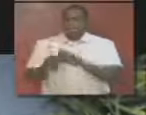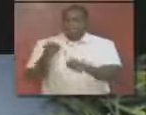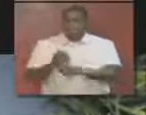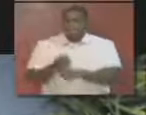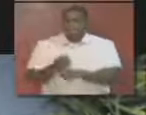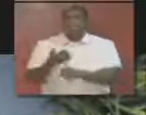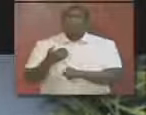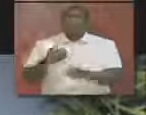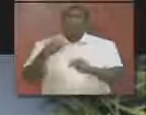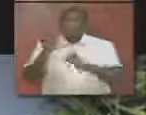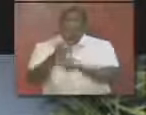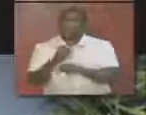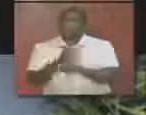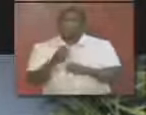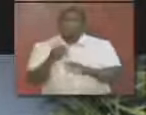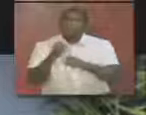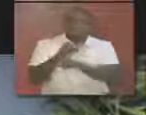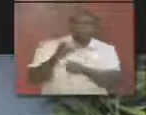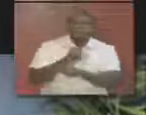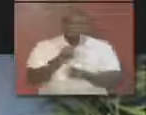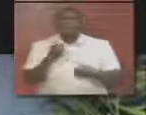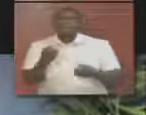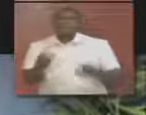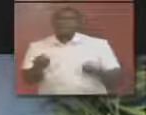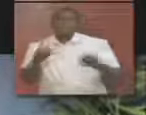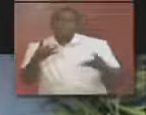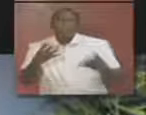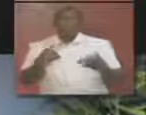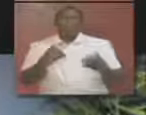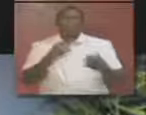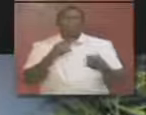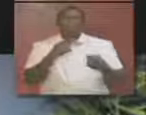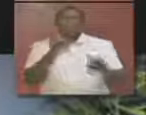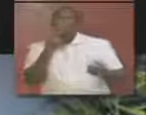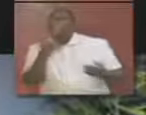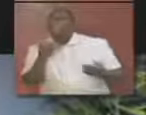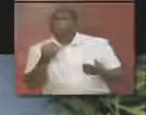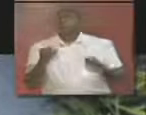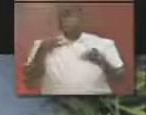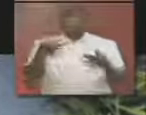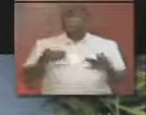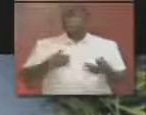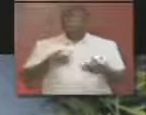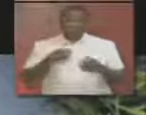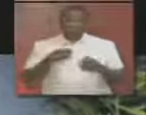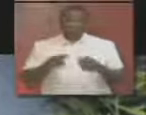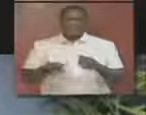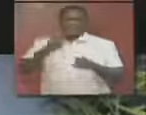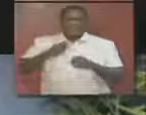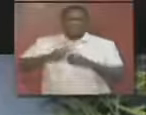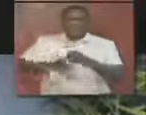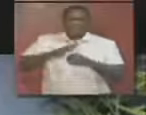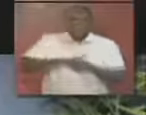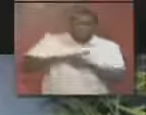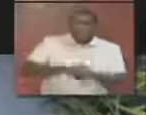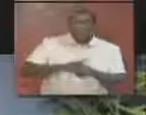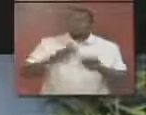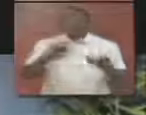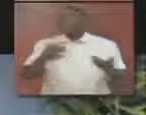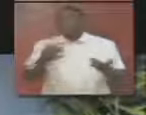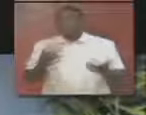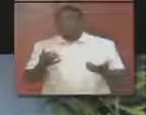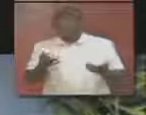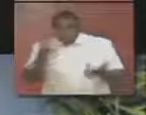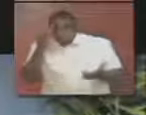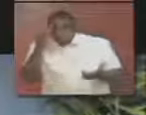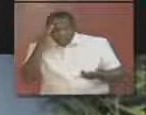in terms of how many patients would have had diabetes, hypertension, obesity? What was the most we had so far?